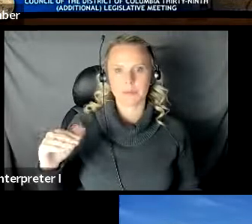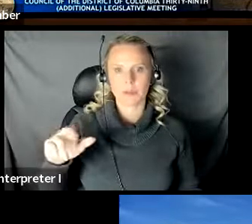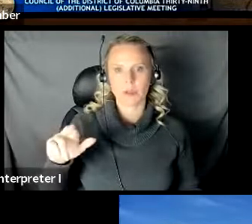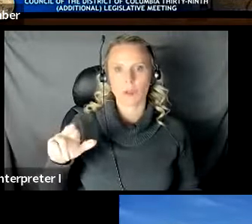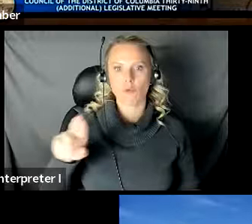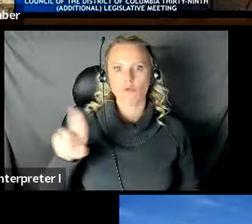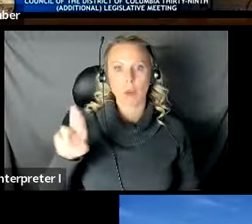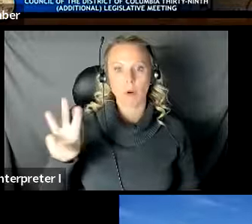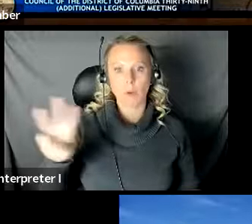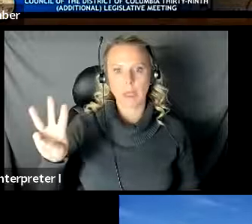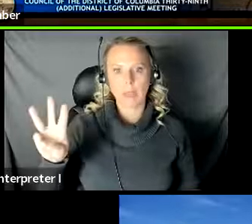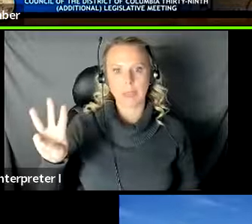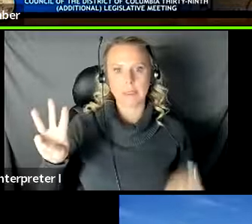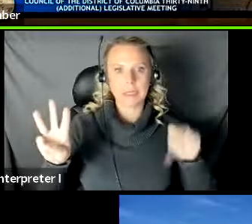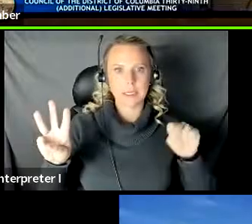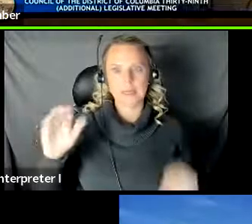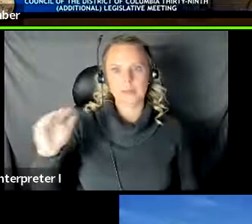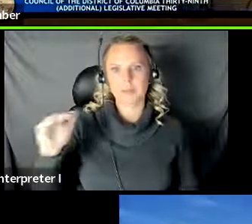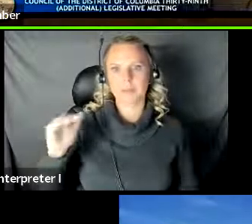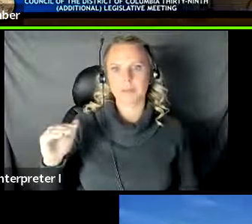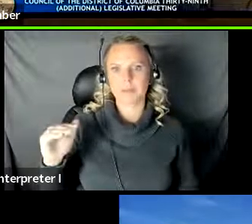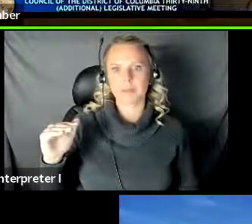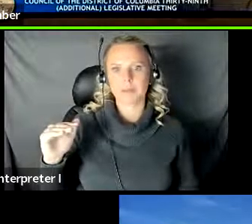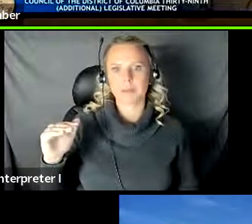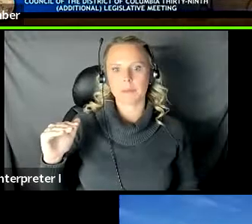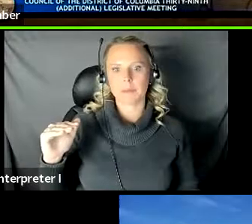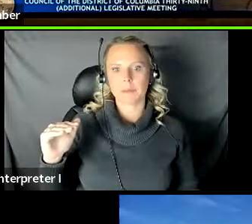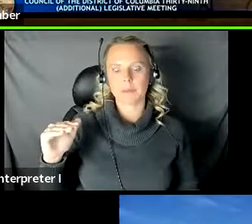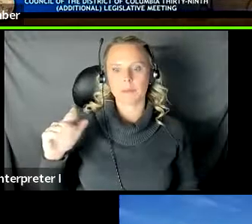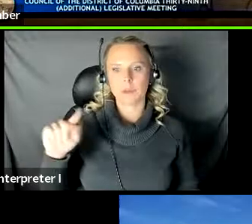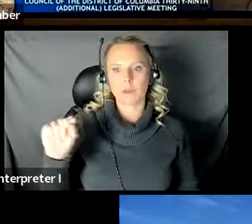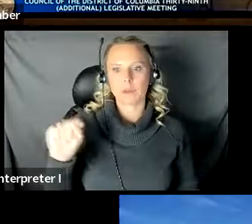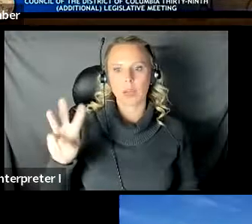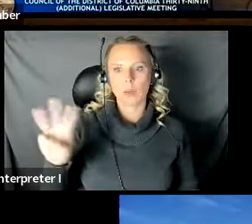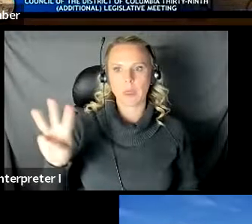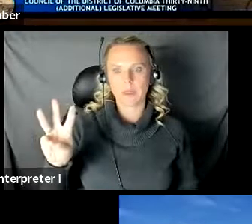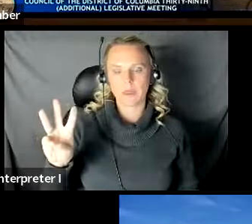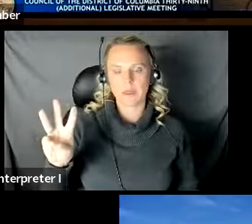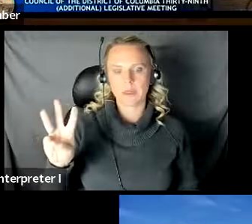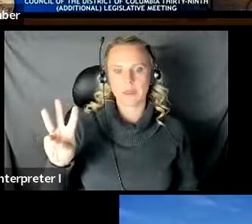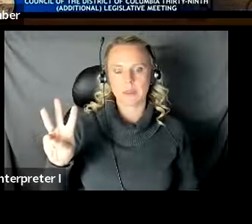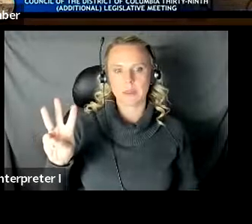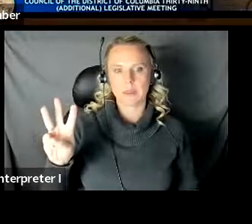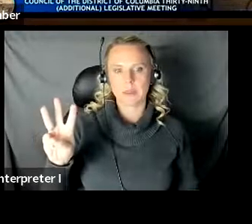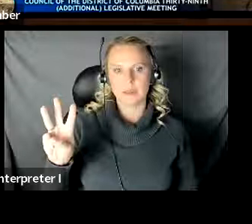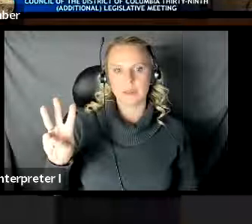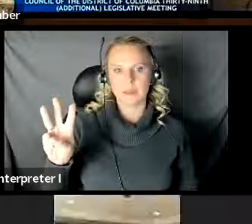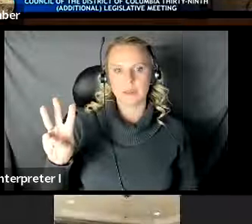Robert White. Yes. Councilmember Robert White votes yes. Councilmember Trayon White.